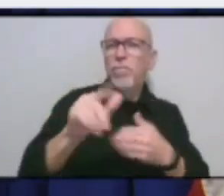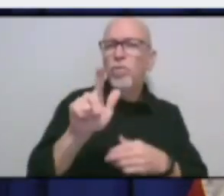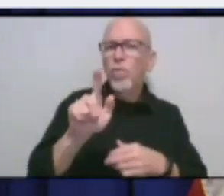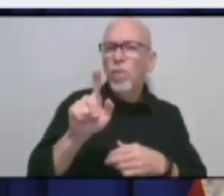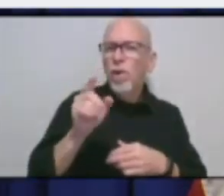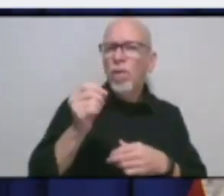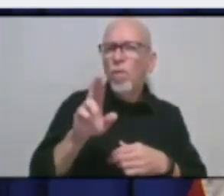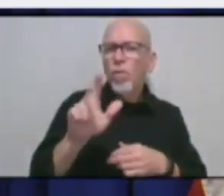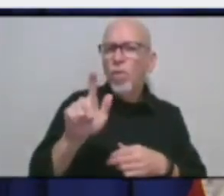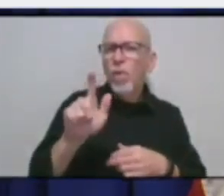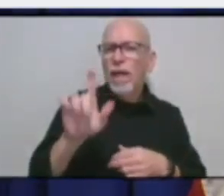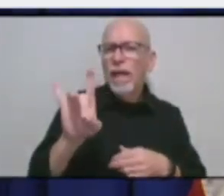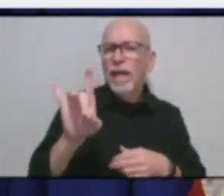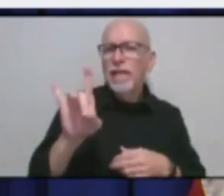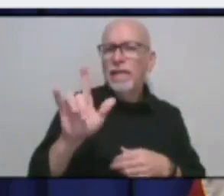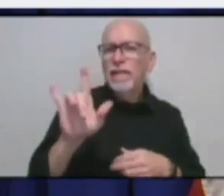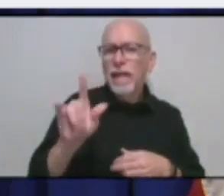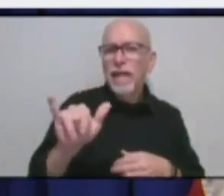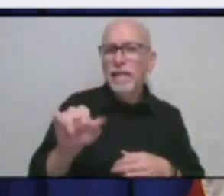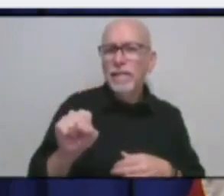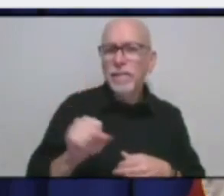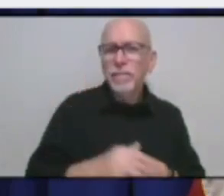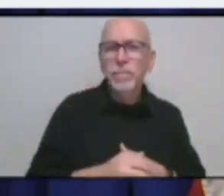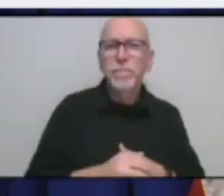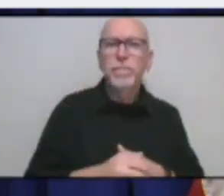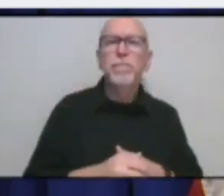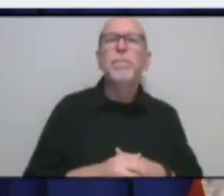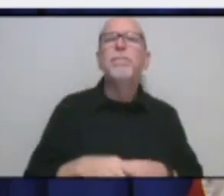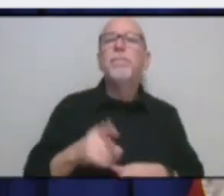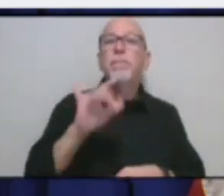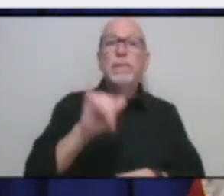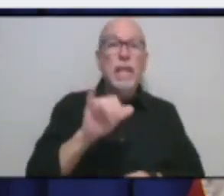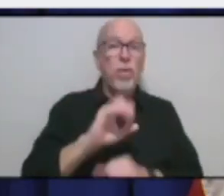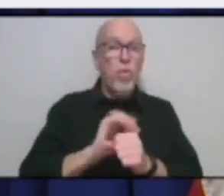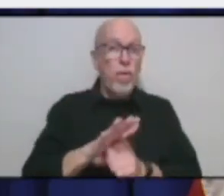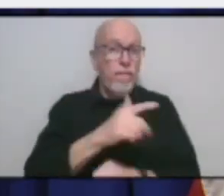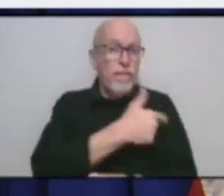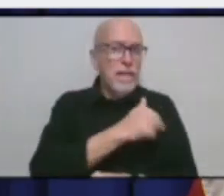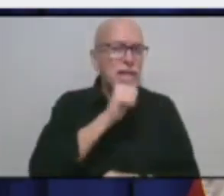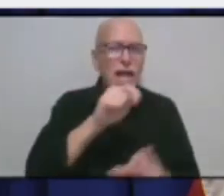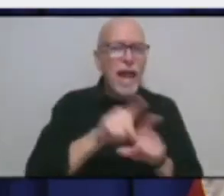28 days. The COVID vaccine is not like any other vaccine in that it